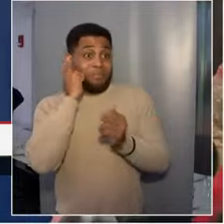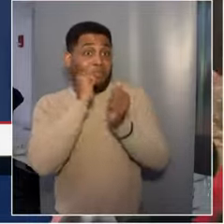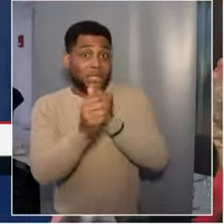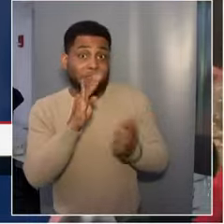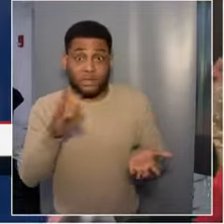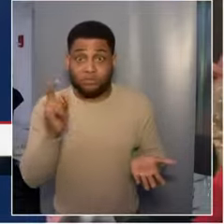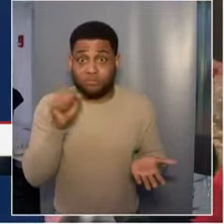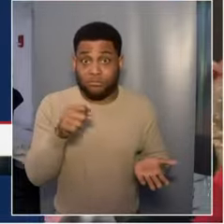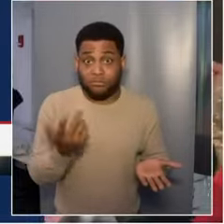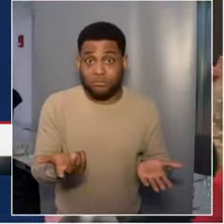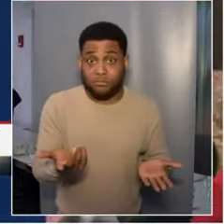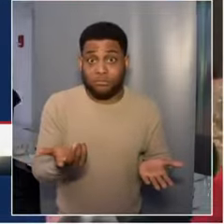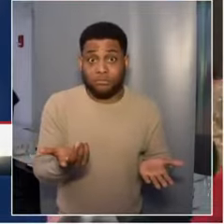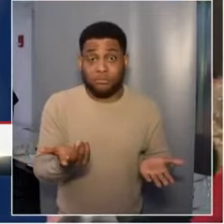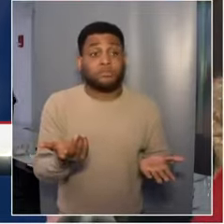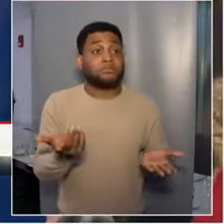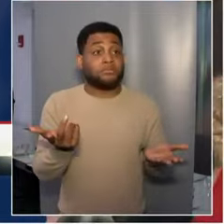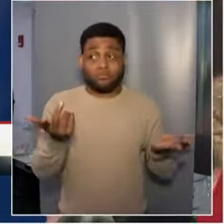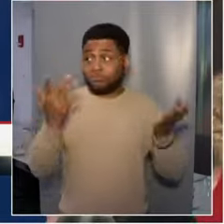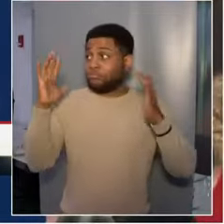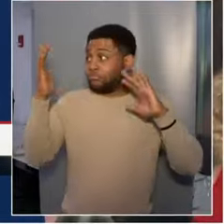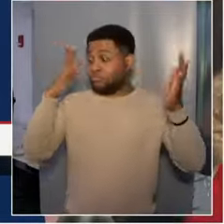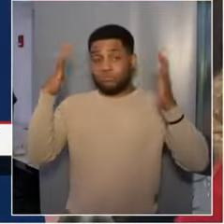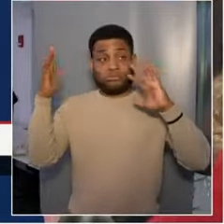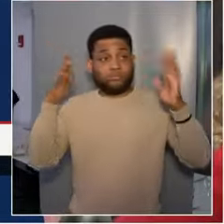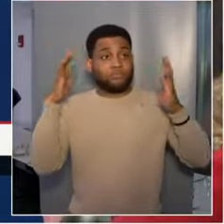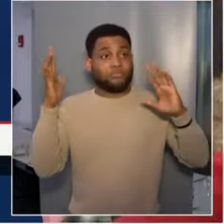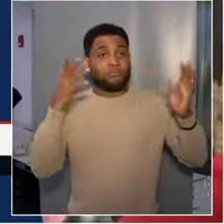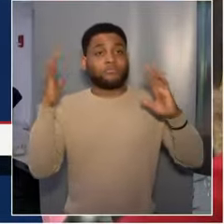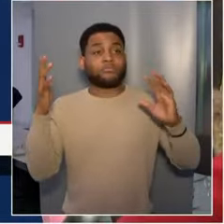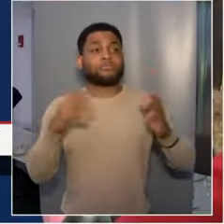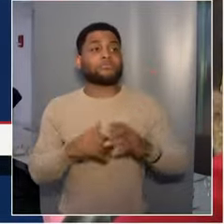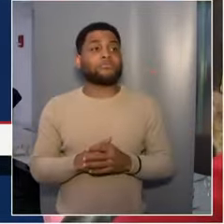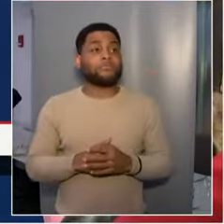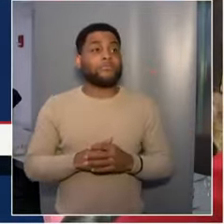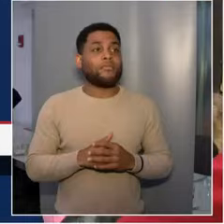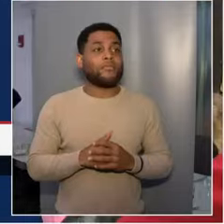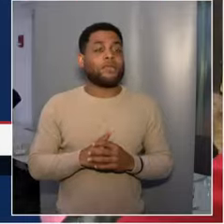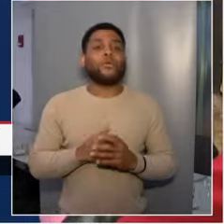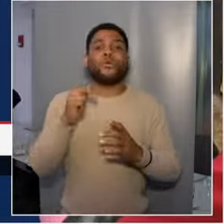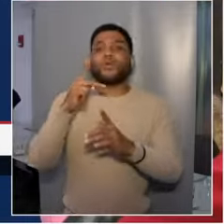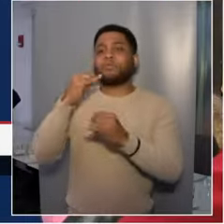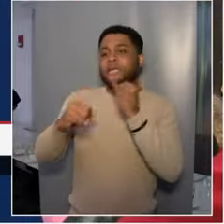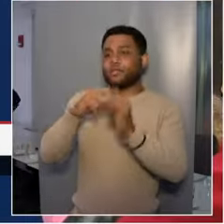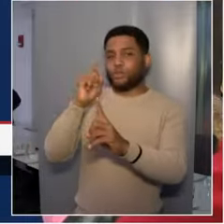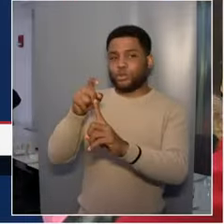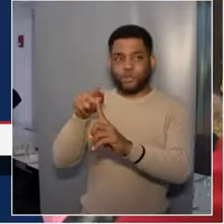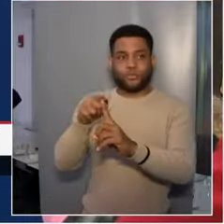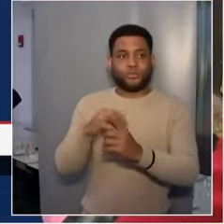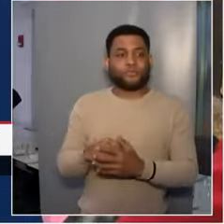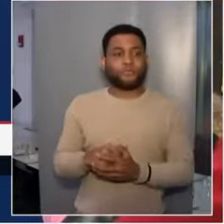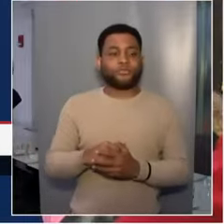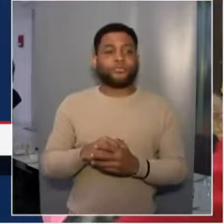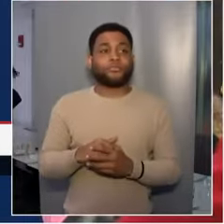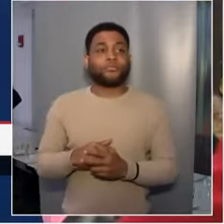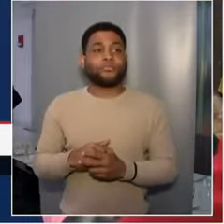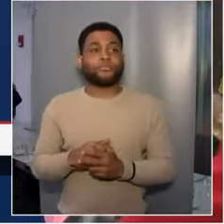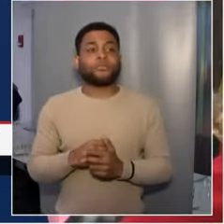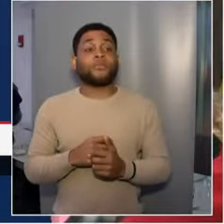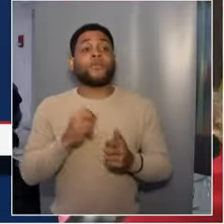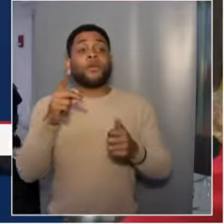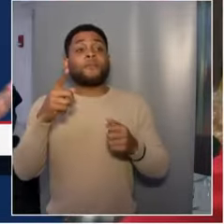Okay, a question here, press question here, last press question. So 1, 2, 3. Mayor Bowser, Yes. what is the language in this